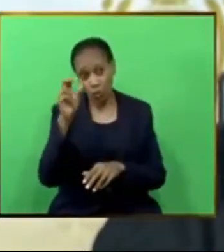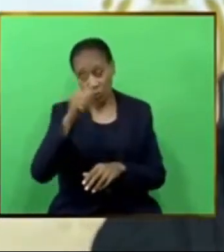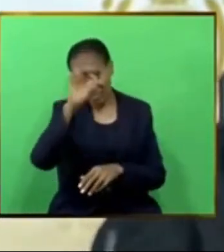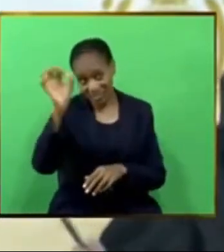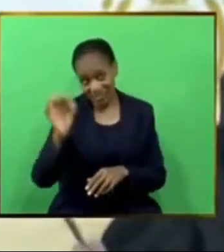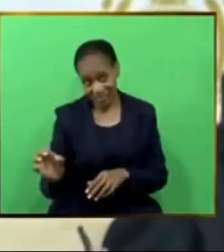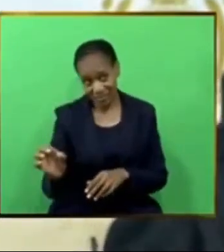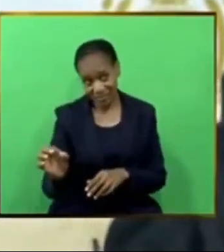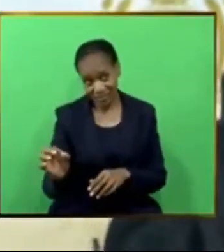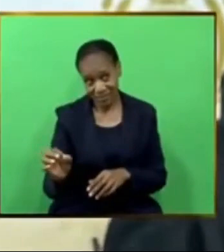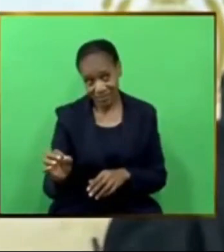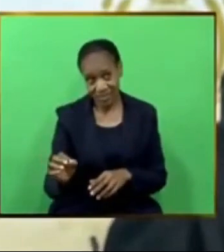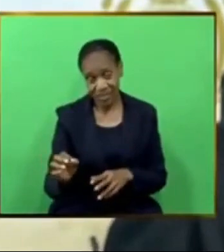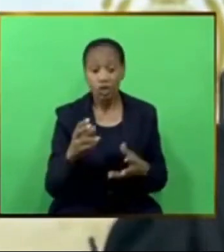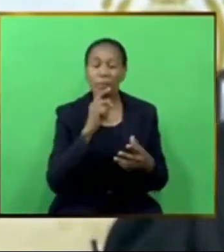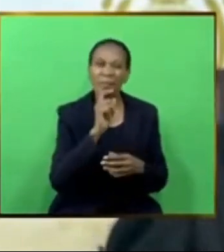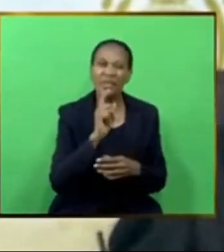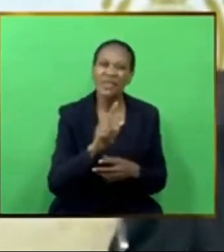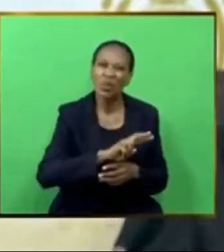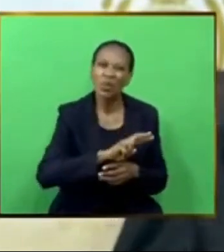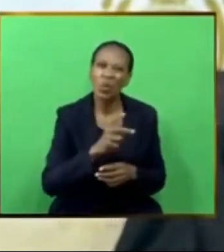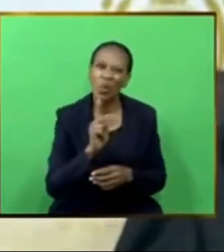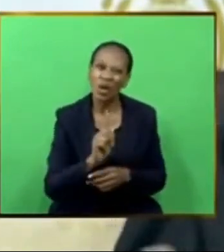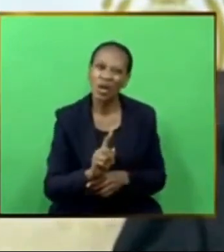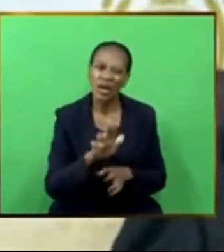tobacco. This translates into